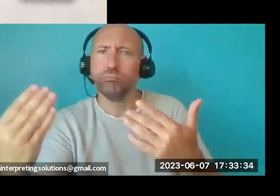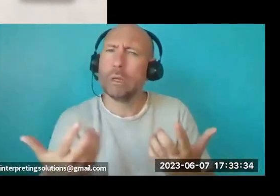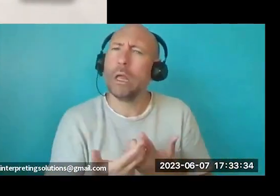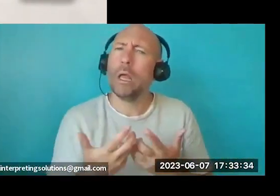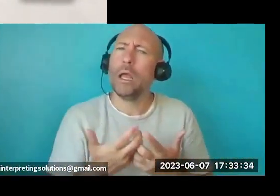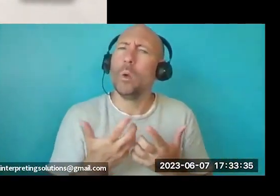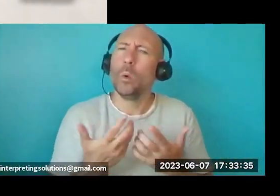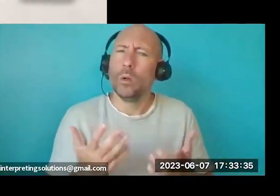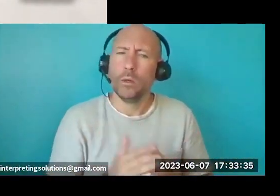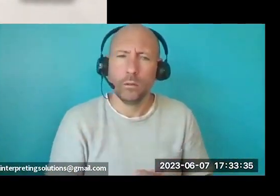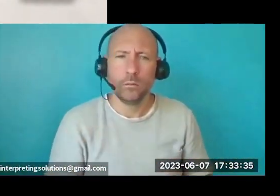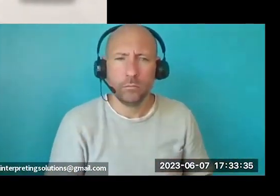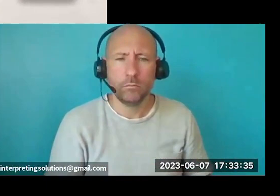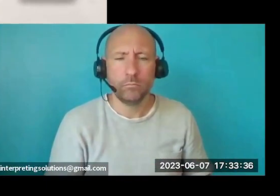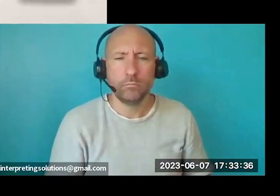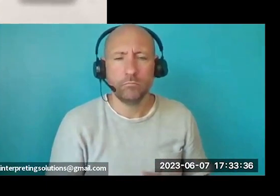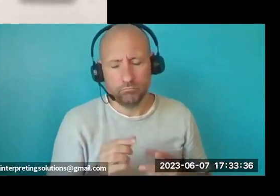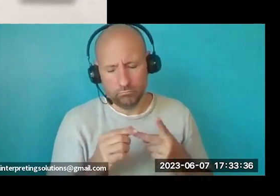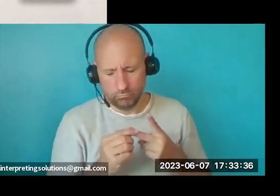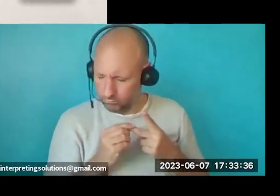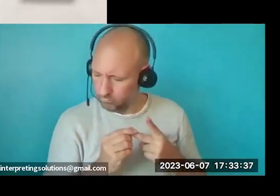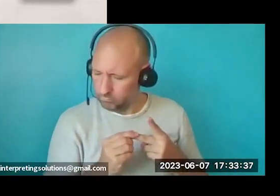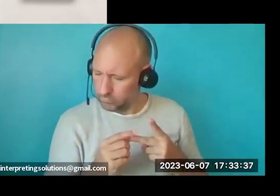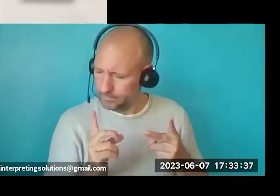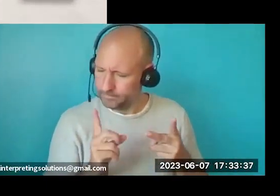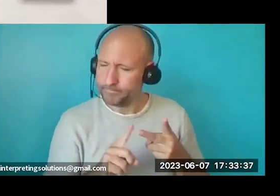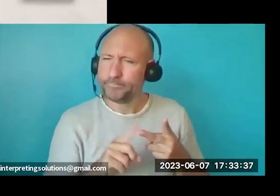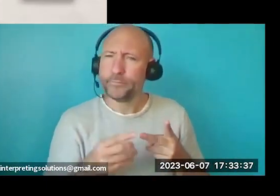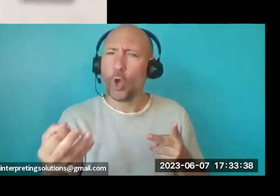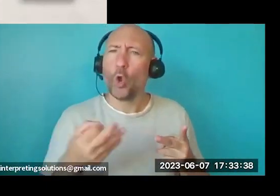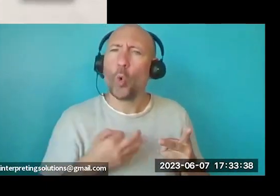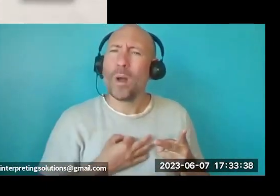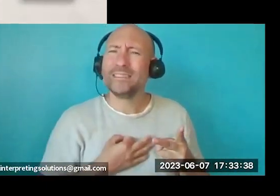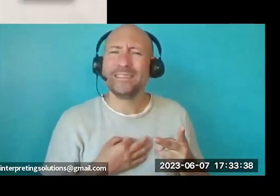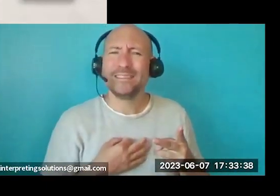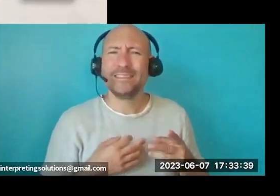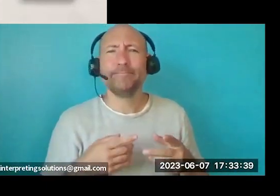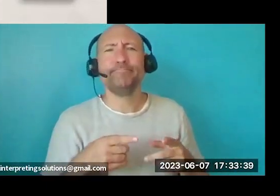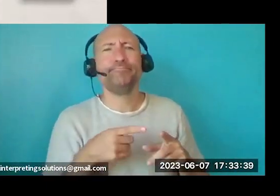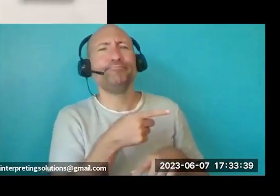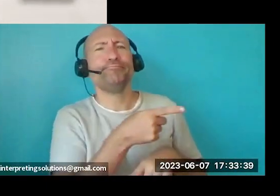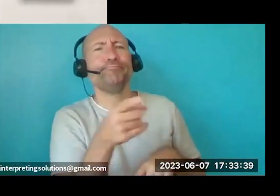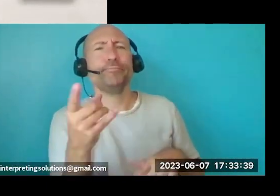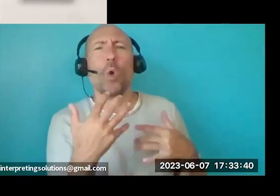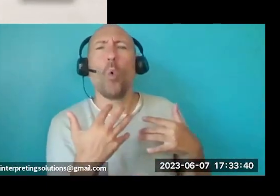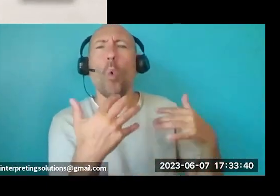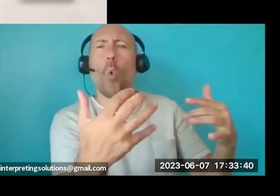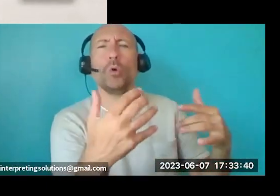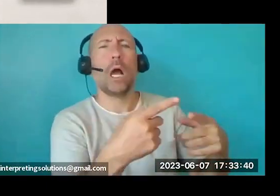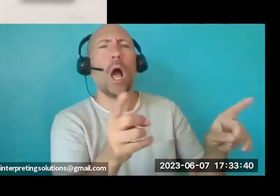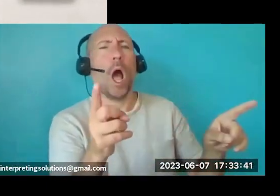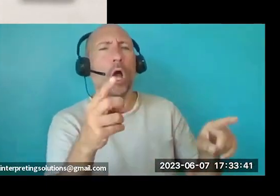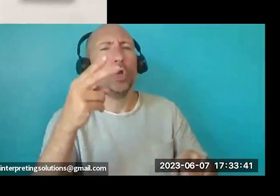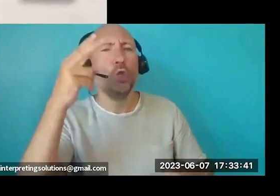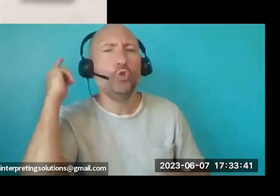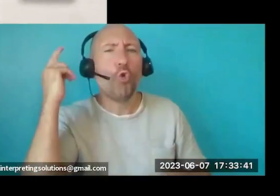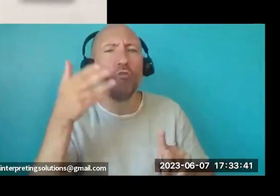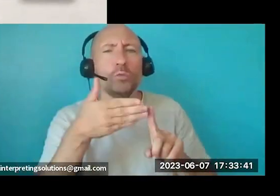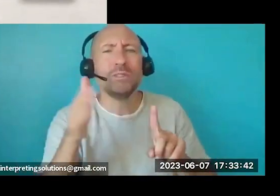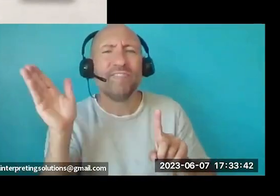And then the second question about supporting access for neurodivergent people. So I'll talk a little bit